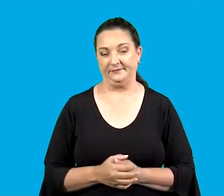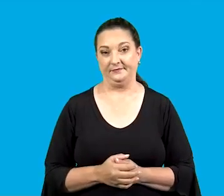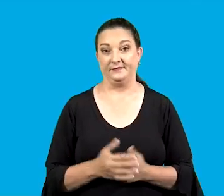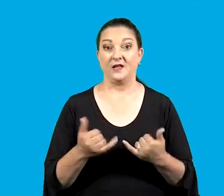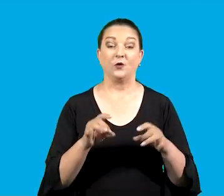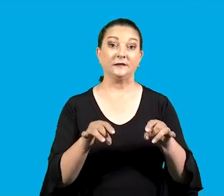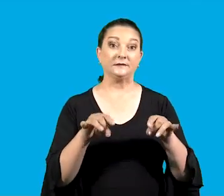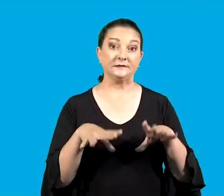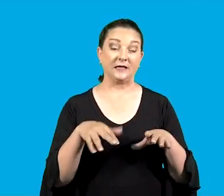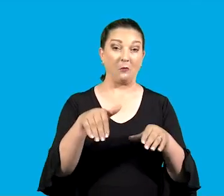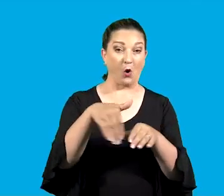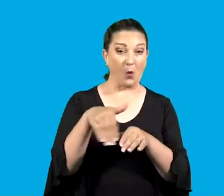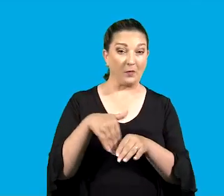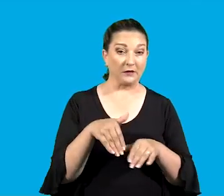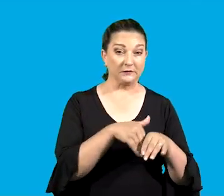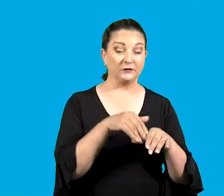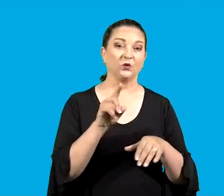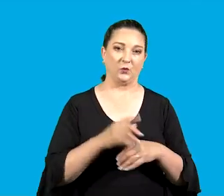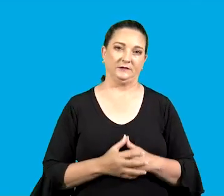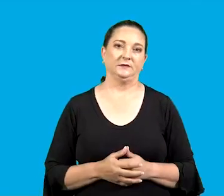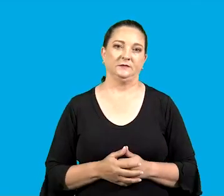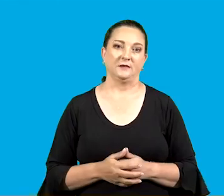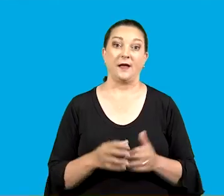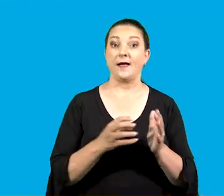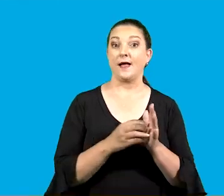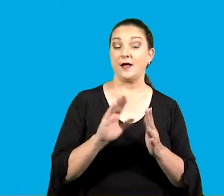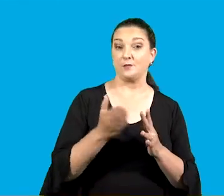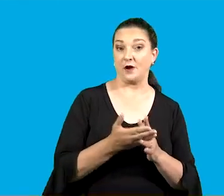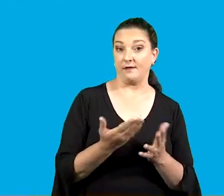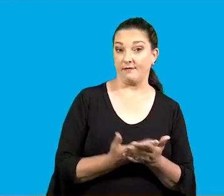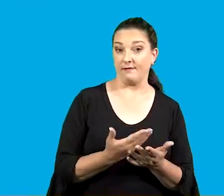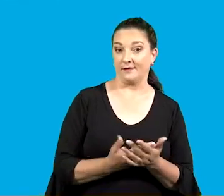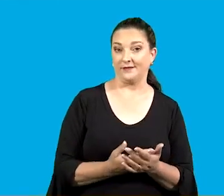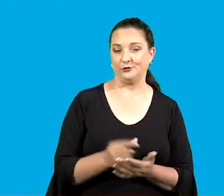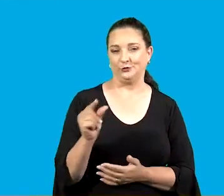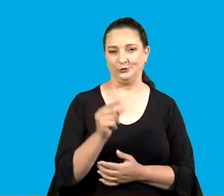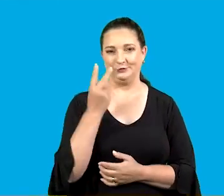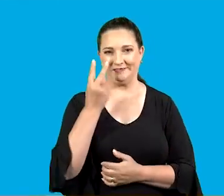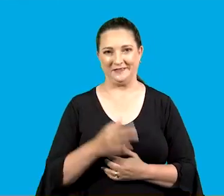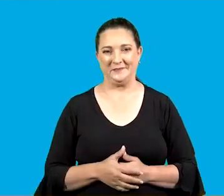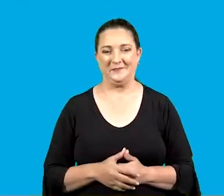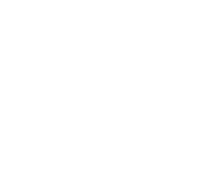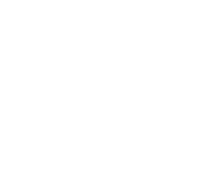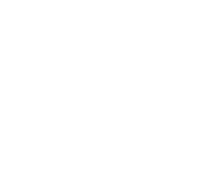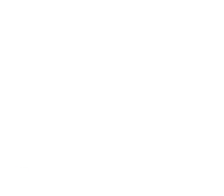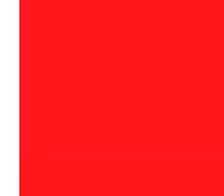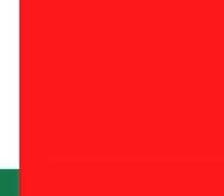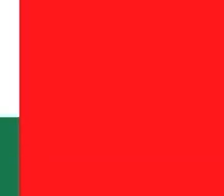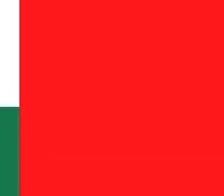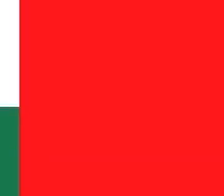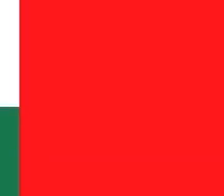Here are the exam writing competences. Dear learners, let's go for an ad break and I'll see you shortly.